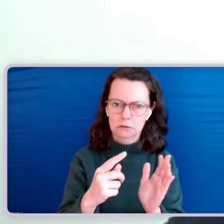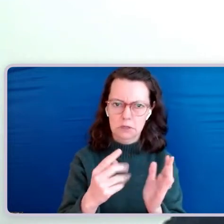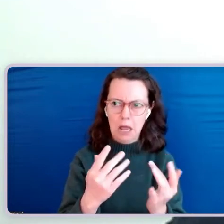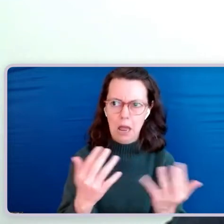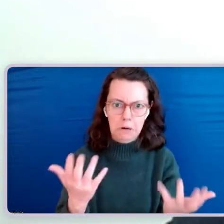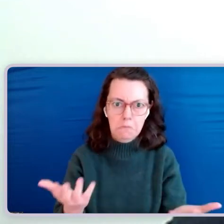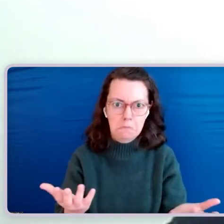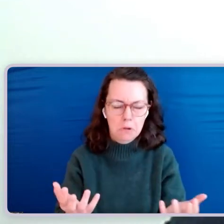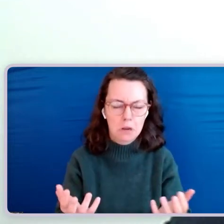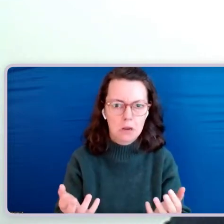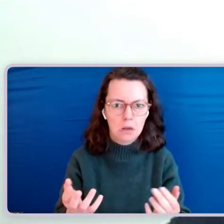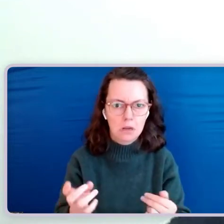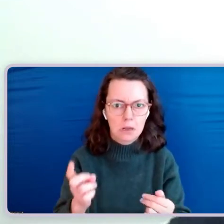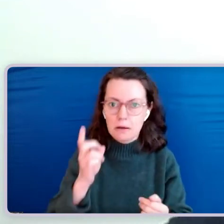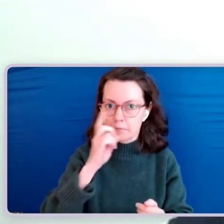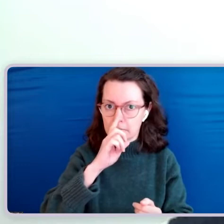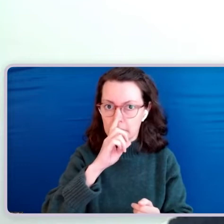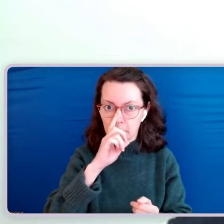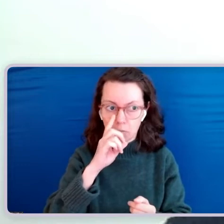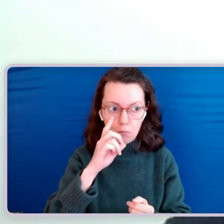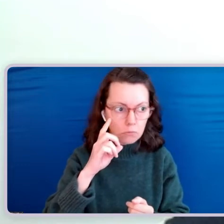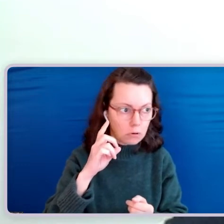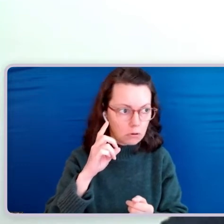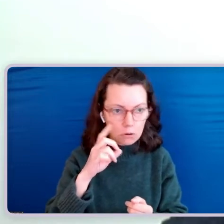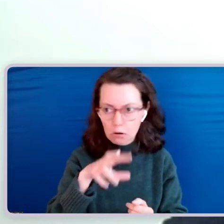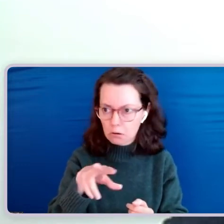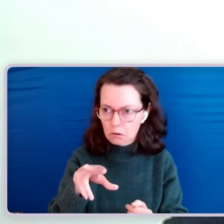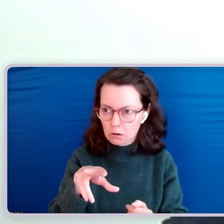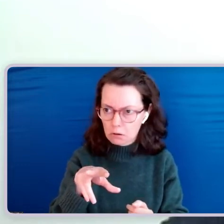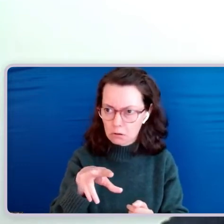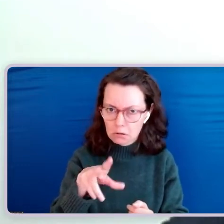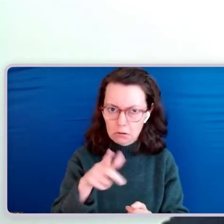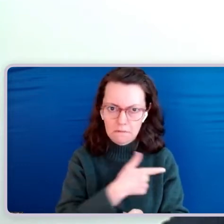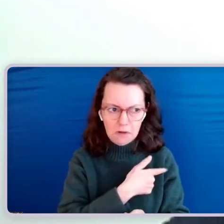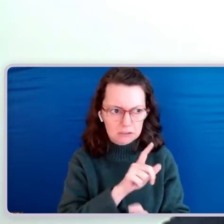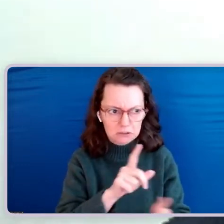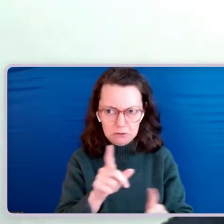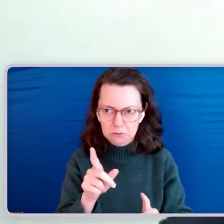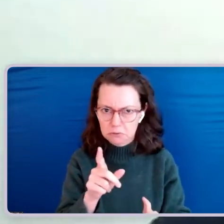getting vaccinations, then people won't know what's going on in their community. So